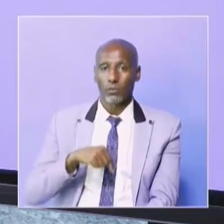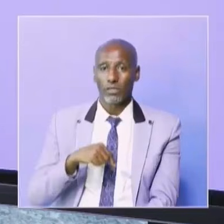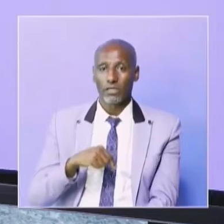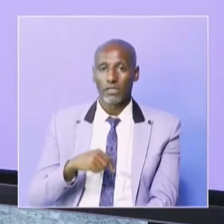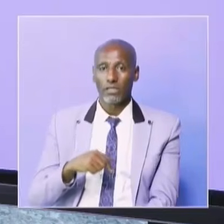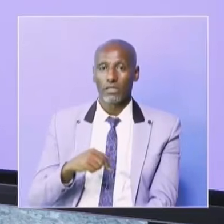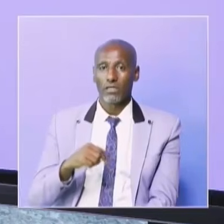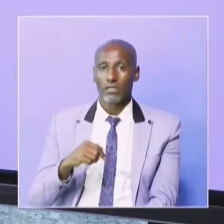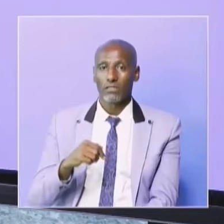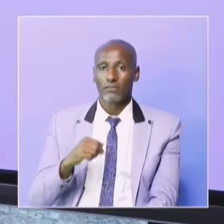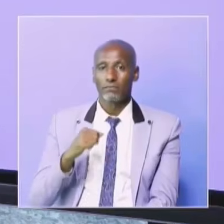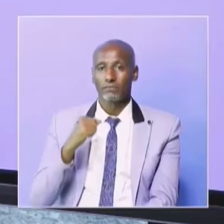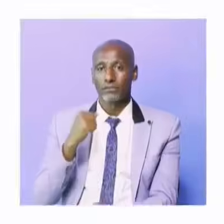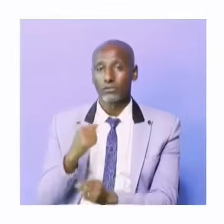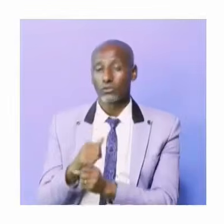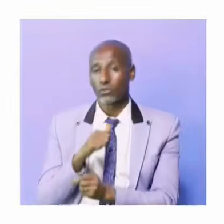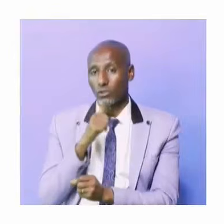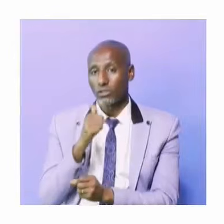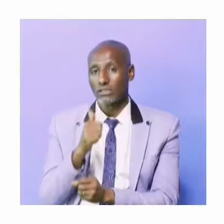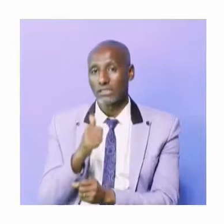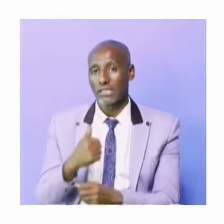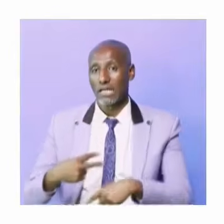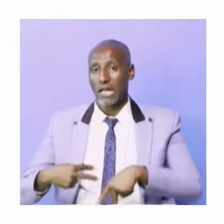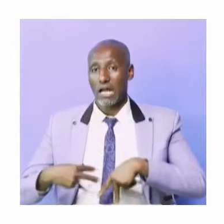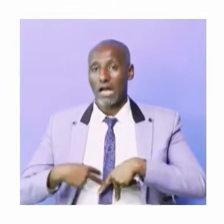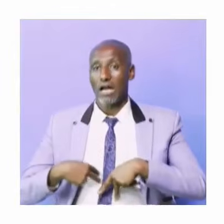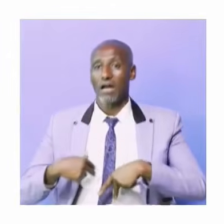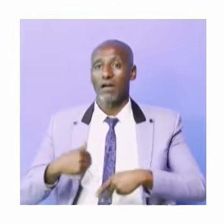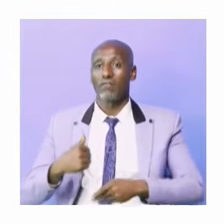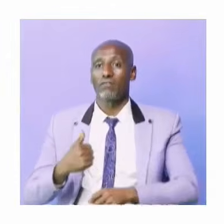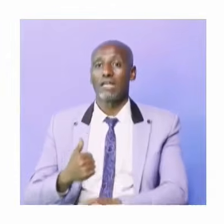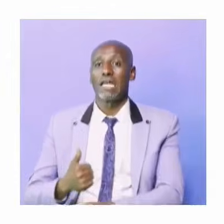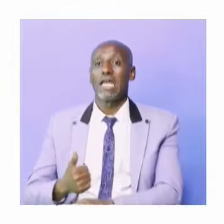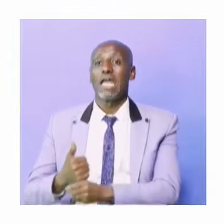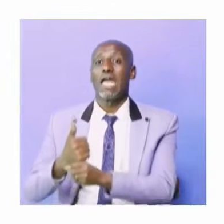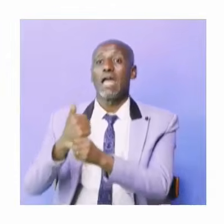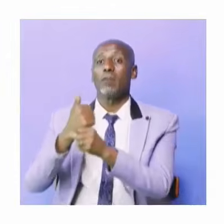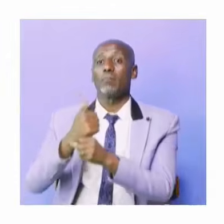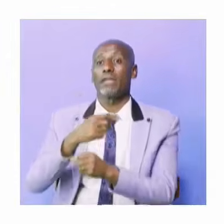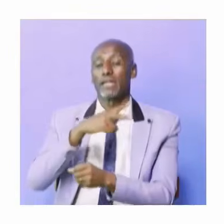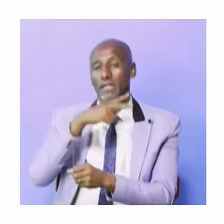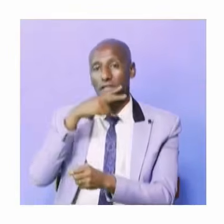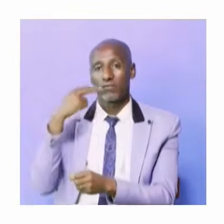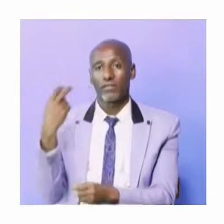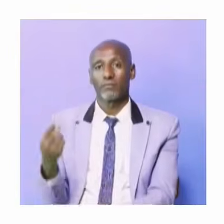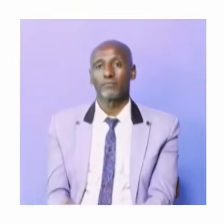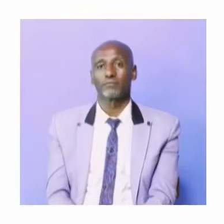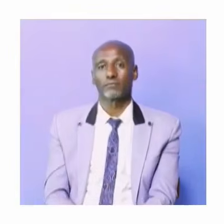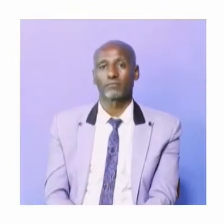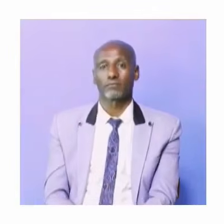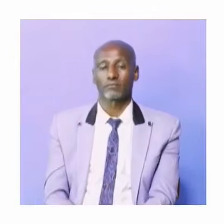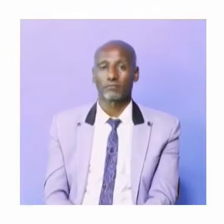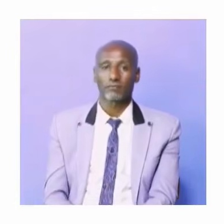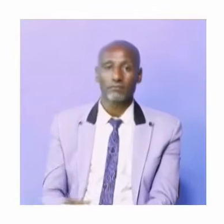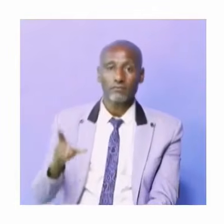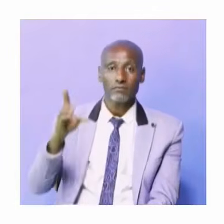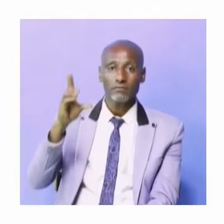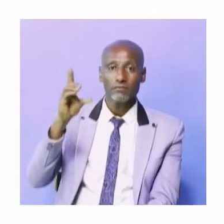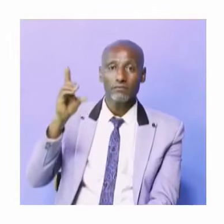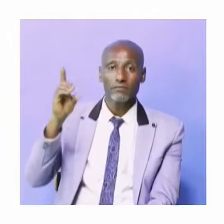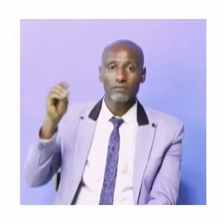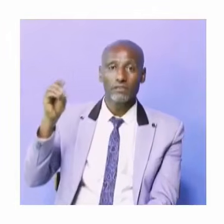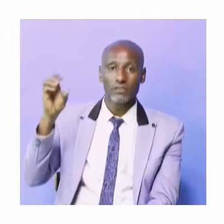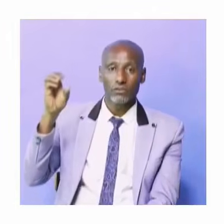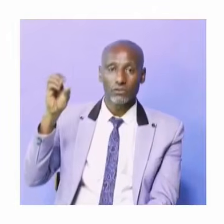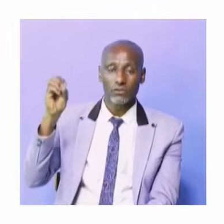verb. So the form that we are going to use is do for the singular,